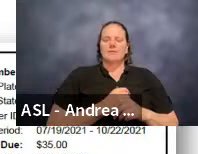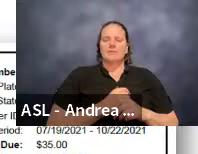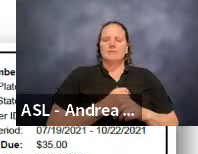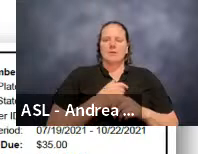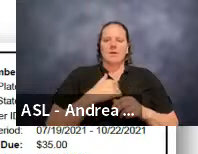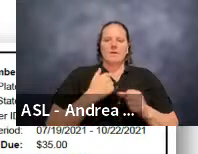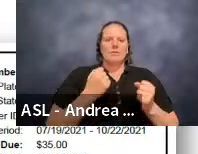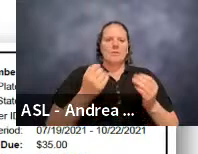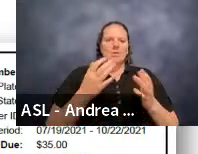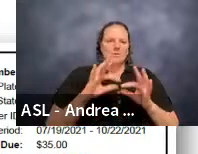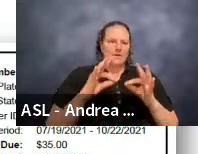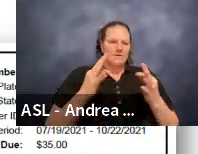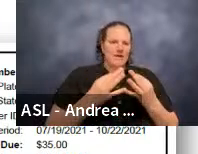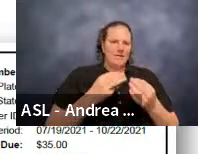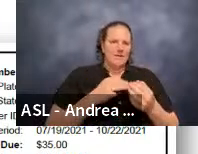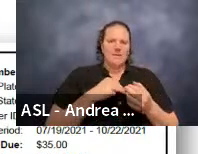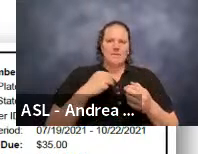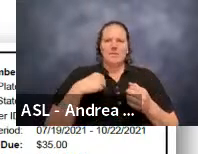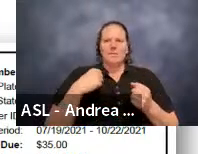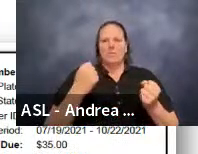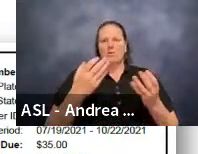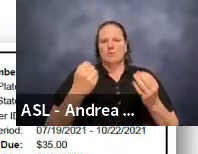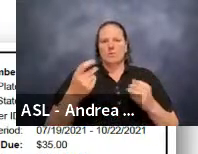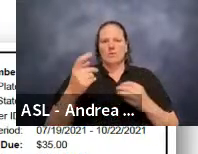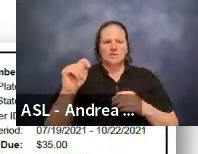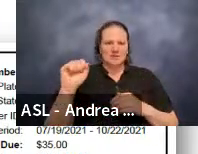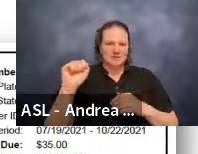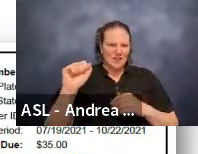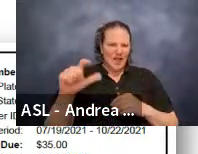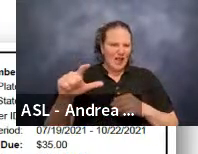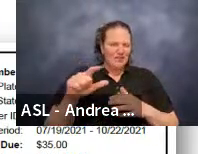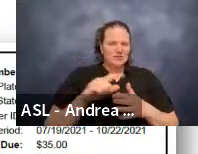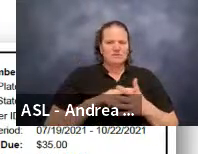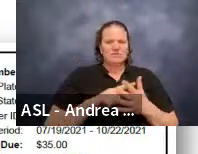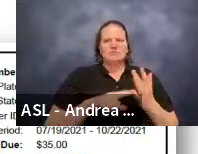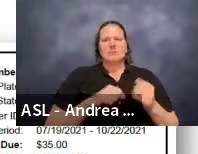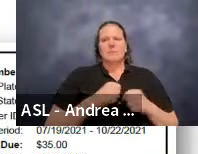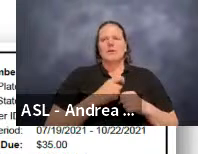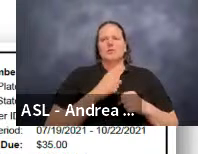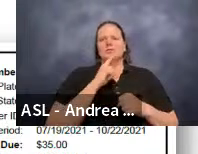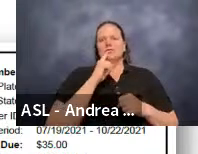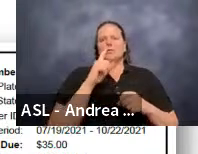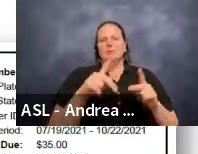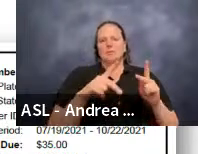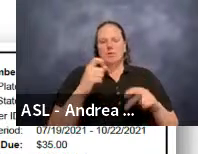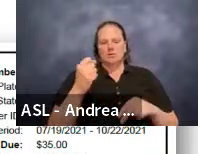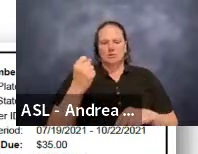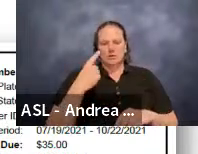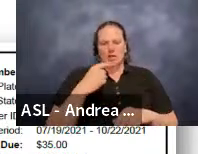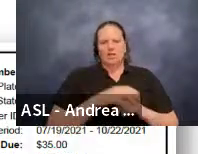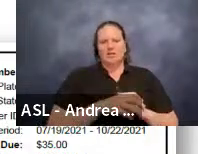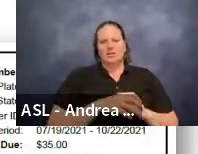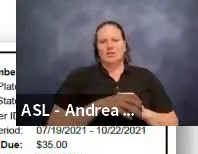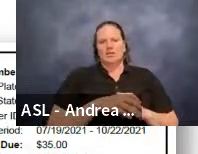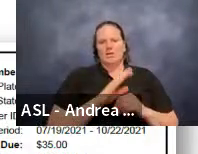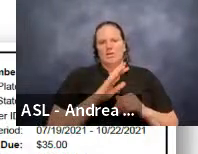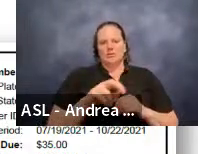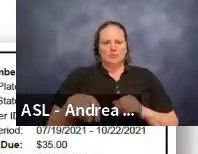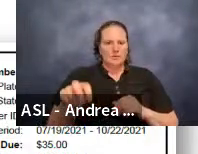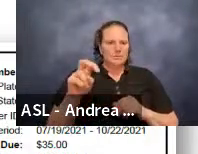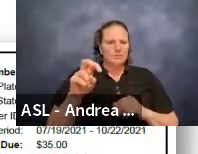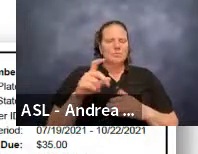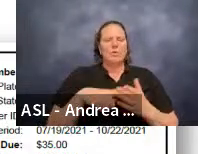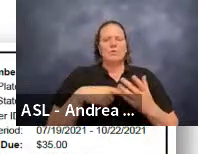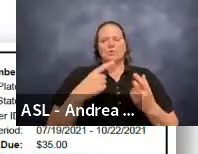family members and multiple tags, and just to make sure that people understand the trips that they're taking